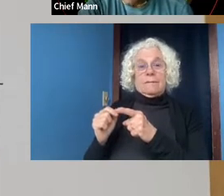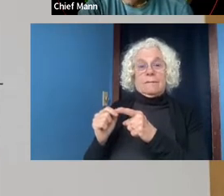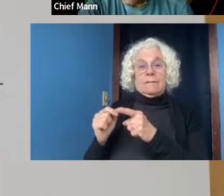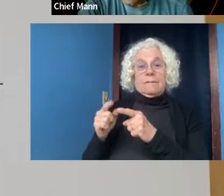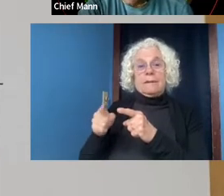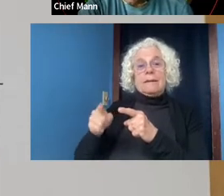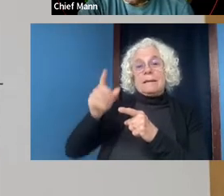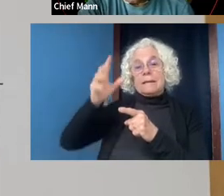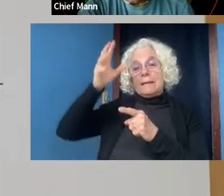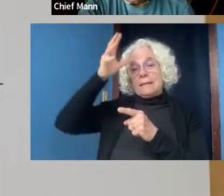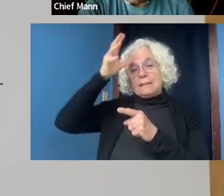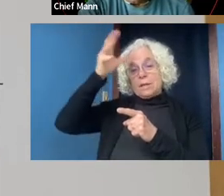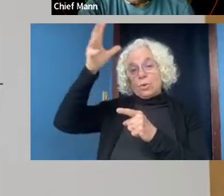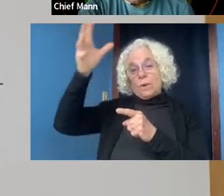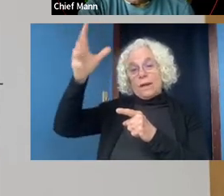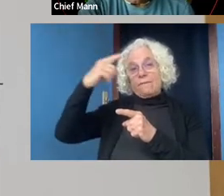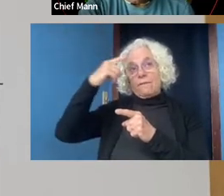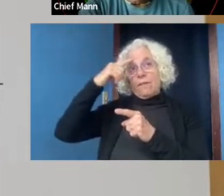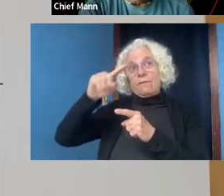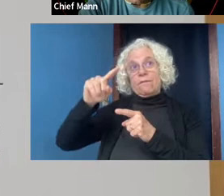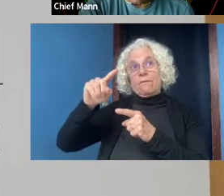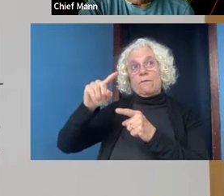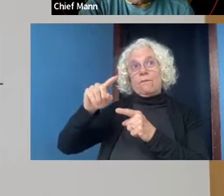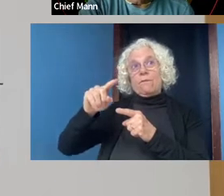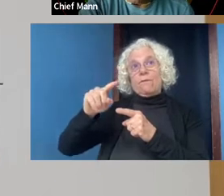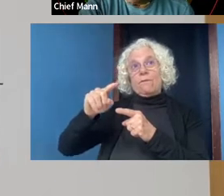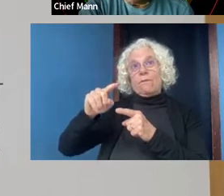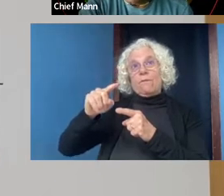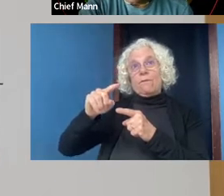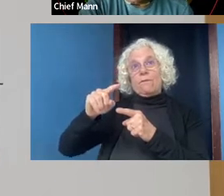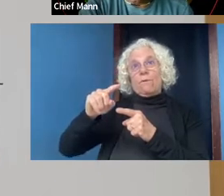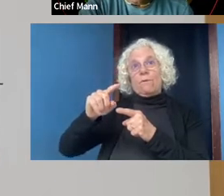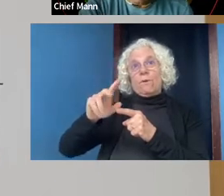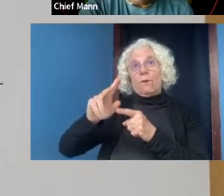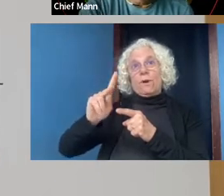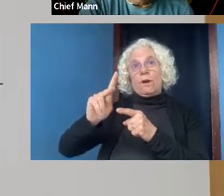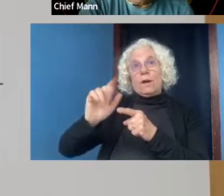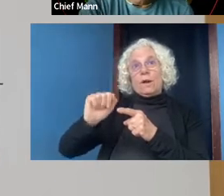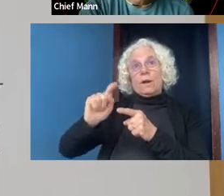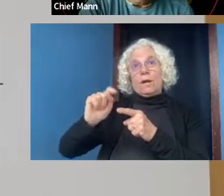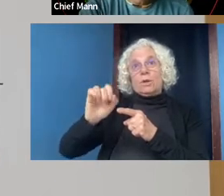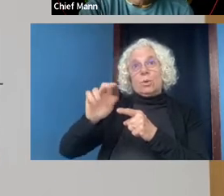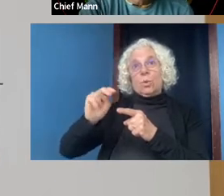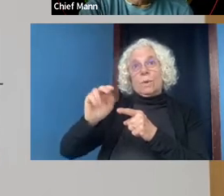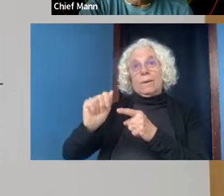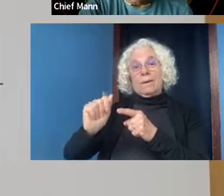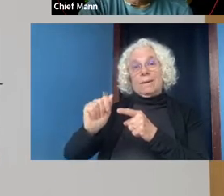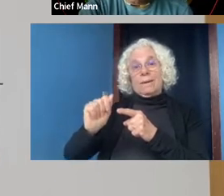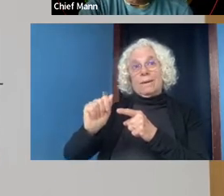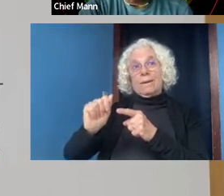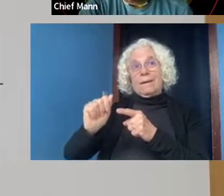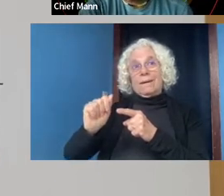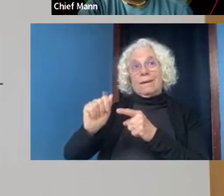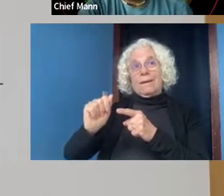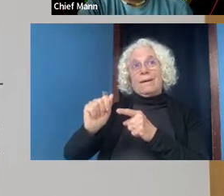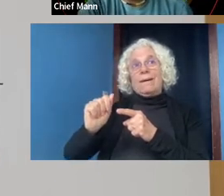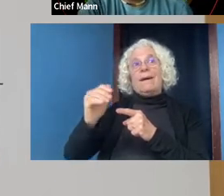Katona, who, as you'll see, I believe in the next slide, Katona was